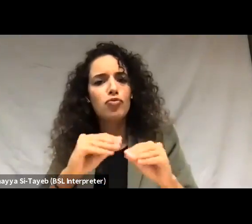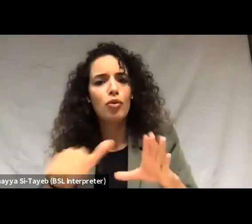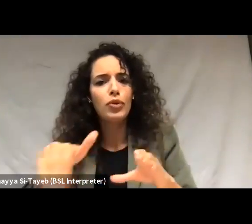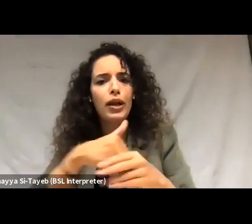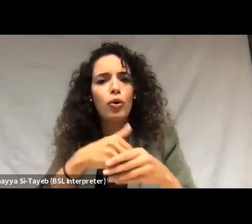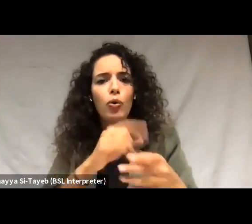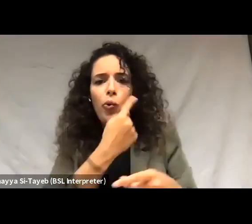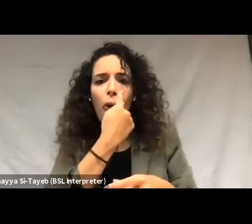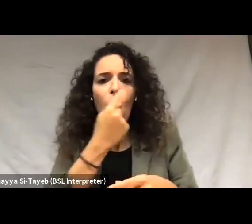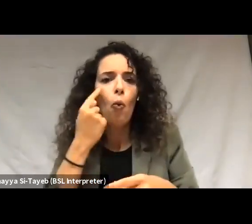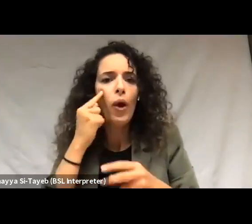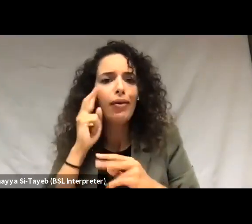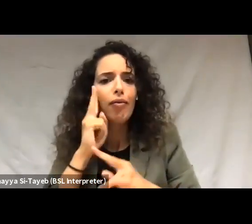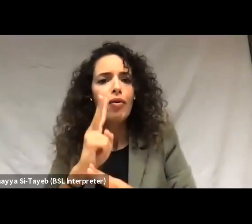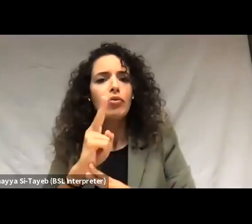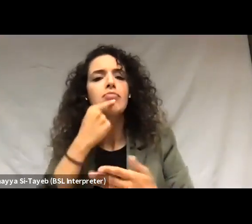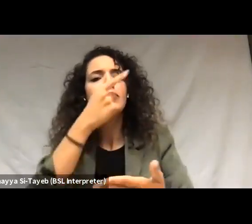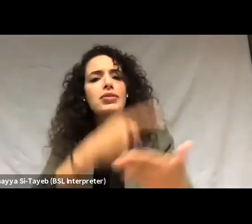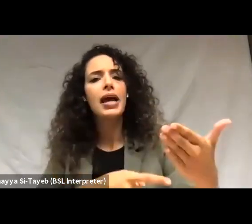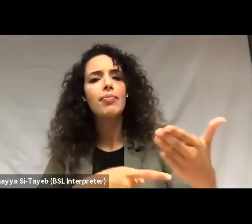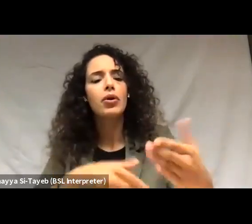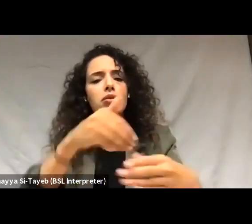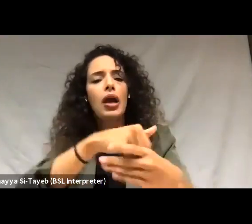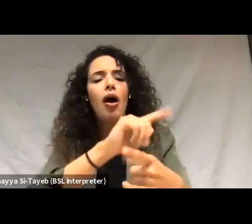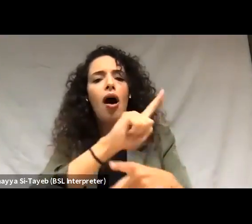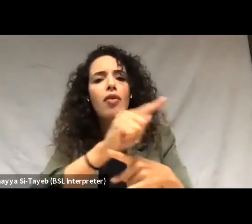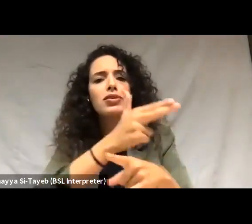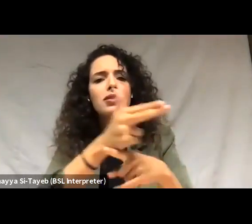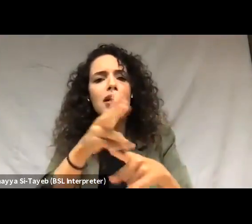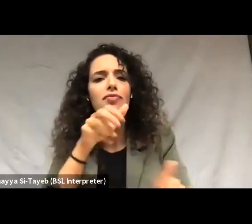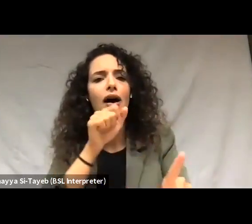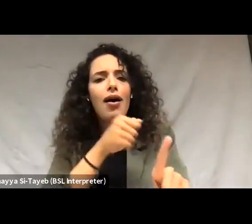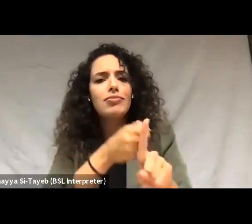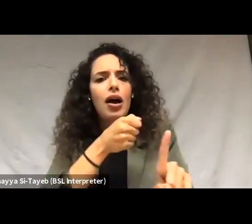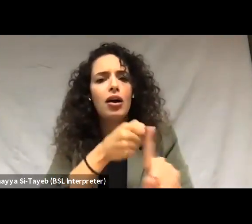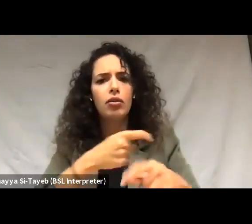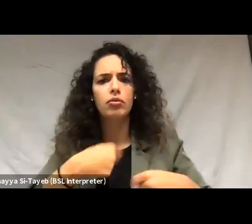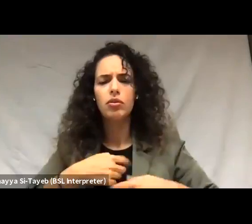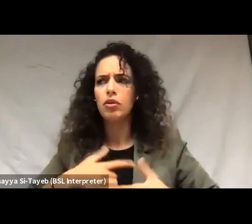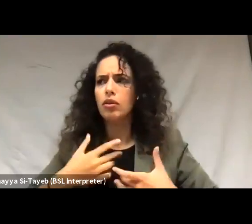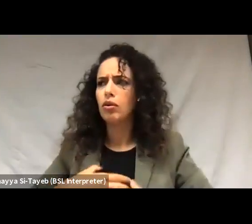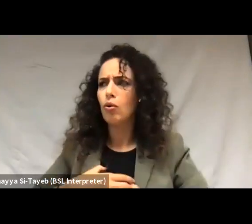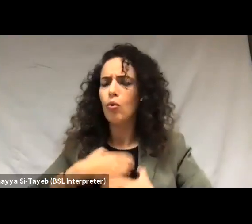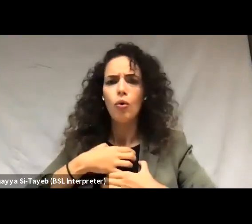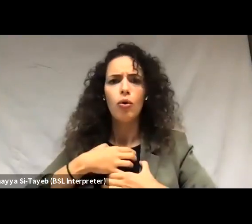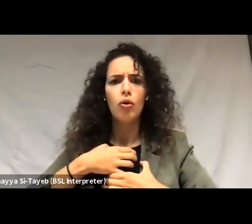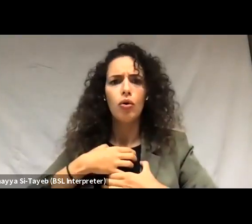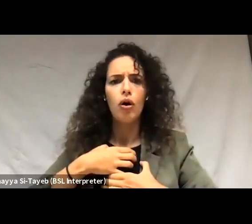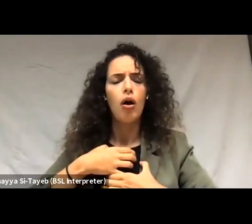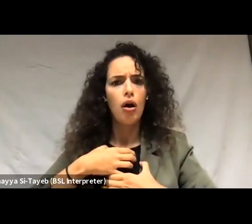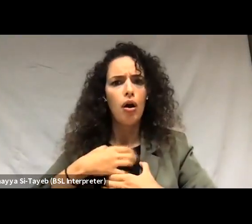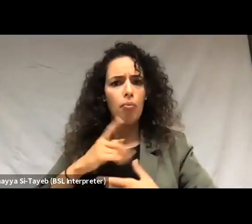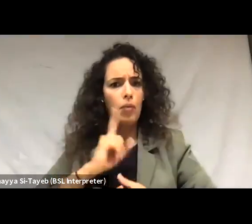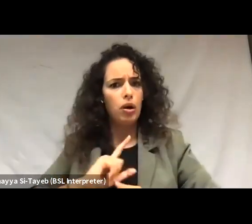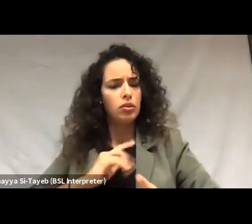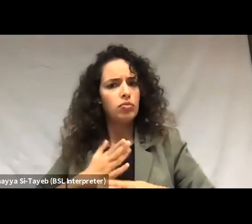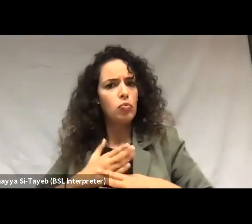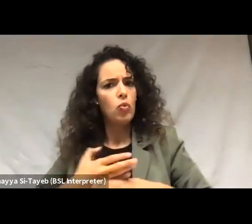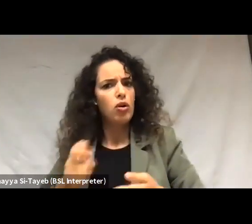the aftermath of a terror attack. And that was really startling to me as somebody who's been a journalist myself,